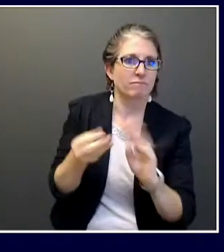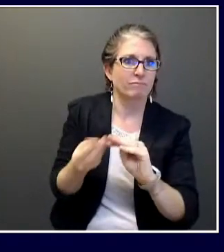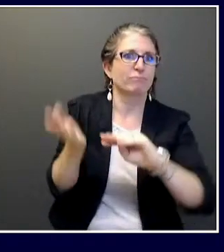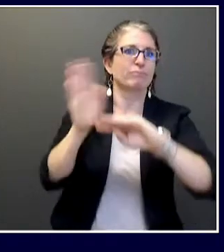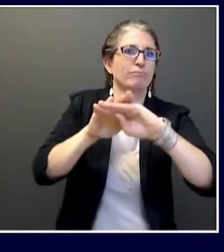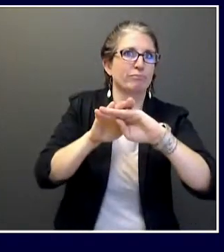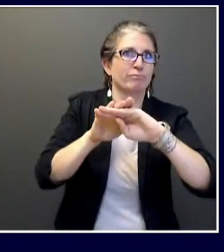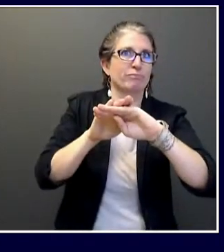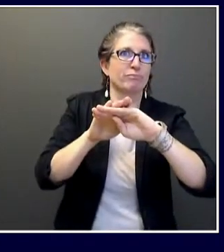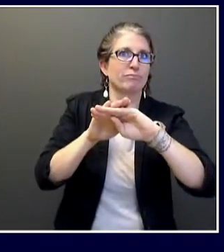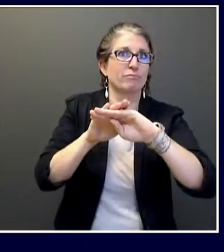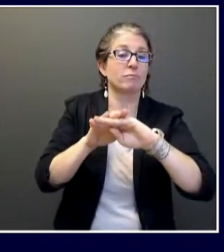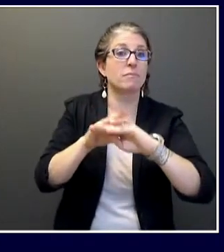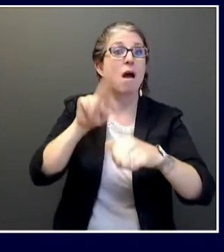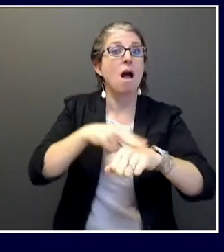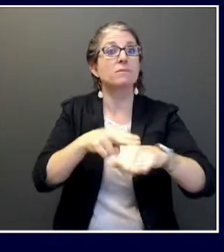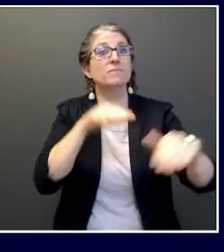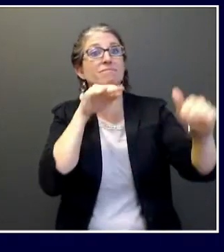hospitalizations,